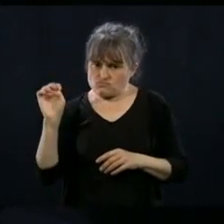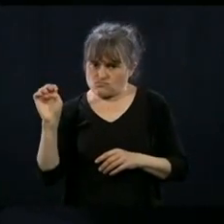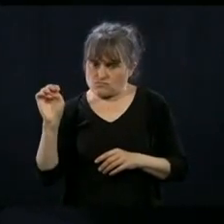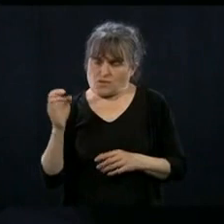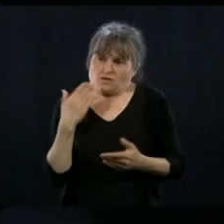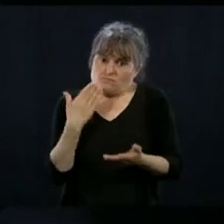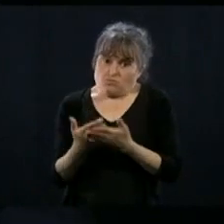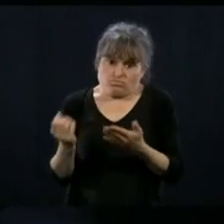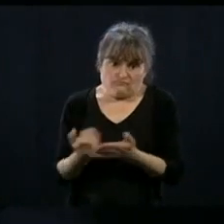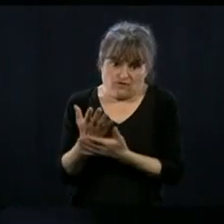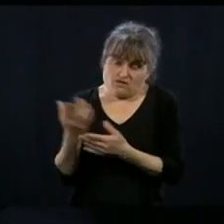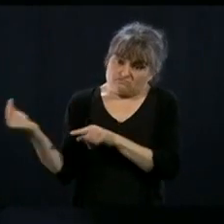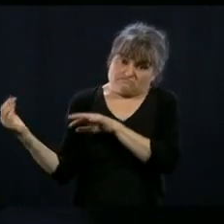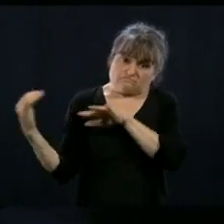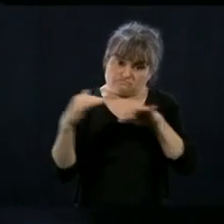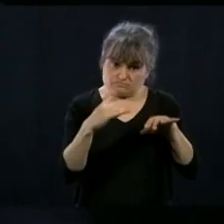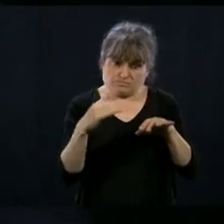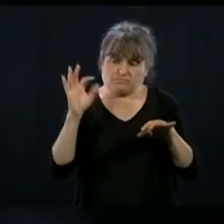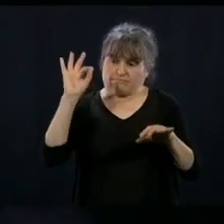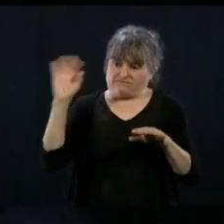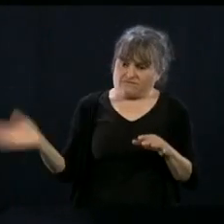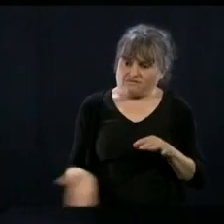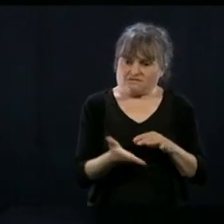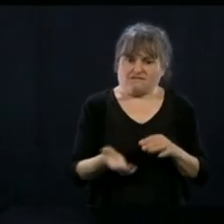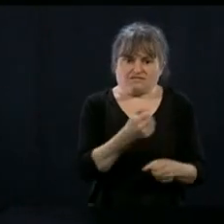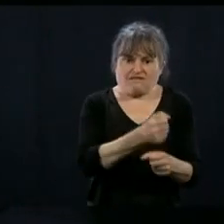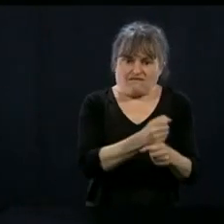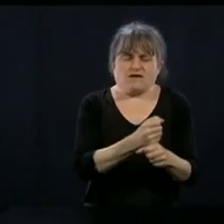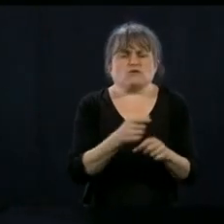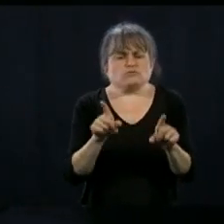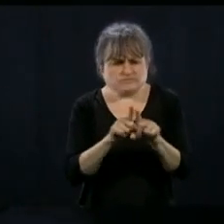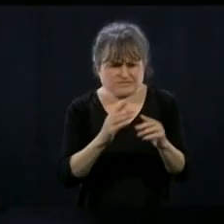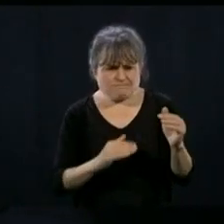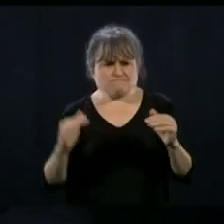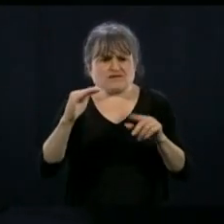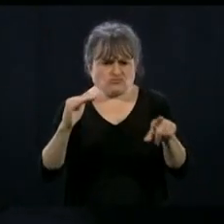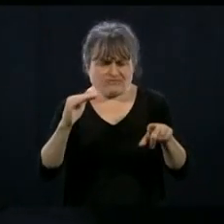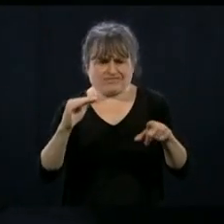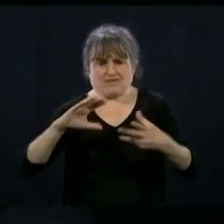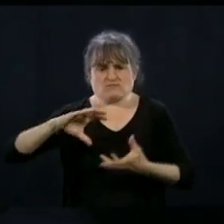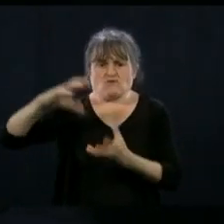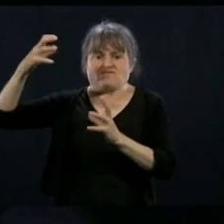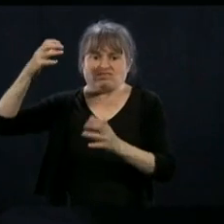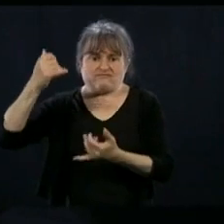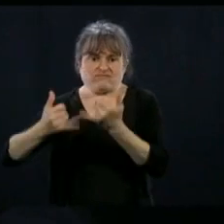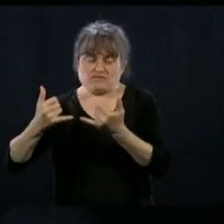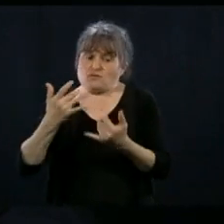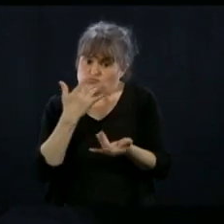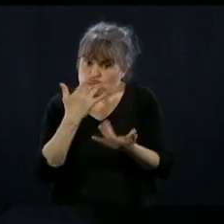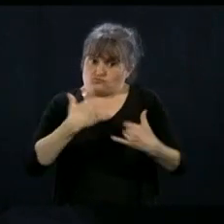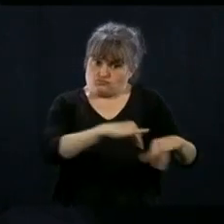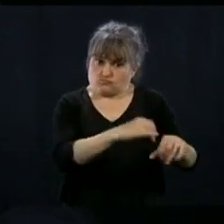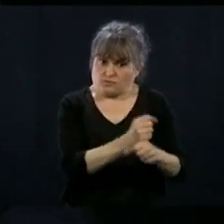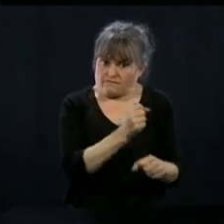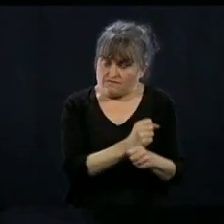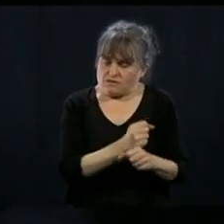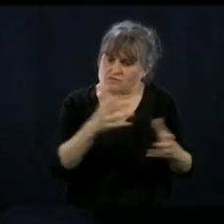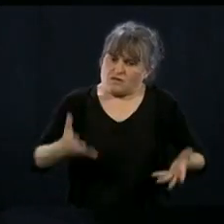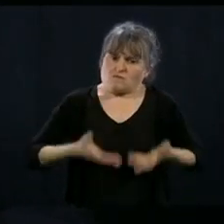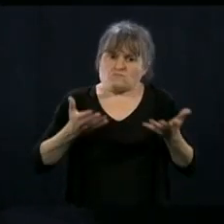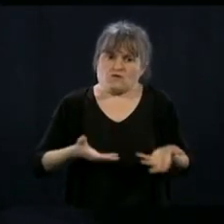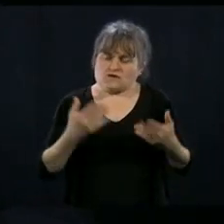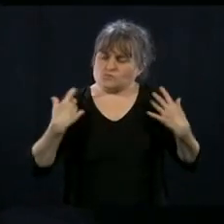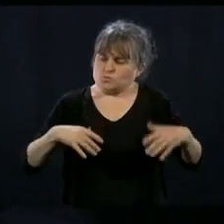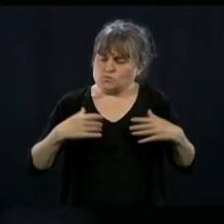vast majority of those people wish to stay after the crisis. So very good news for everyone. That's very encouraging for the long